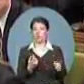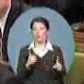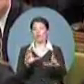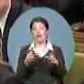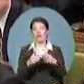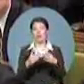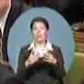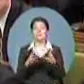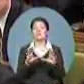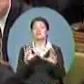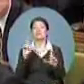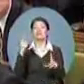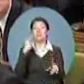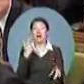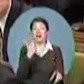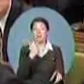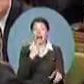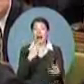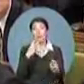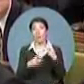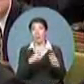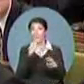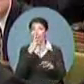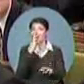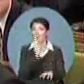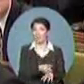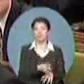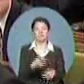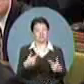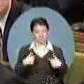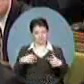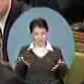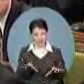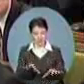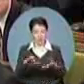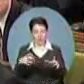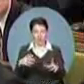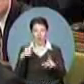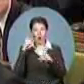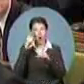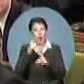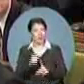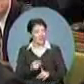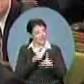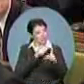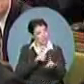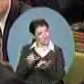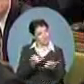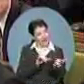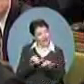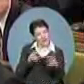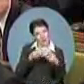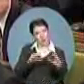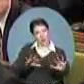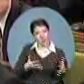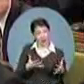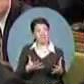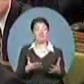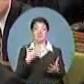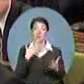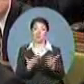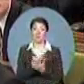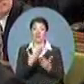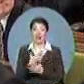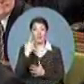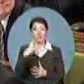that supports common security objectives. This is good news for the Canadian forces, ensuring we can continue to move forward with the purchase